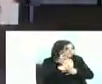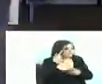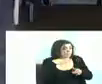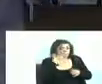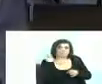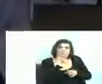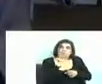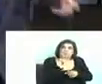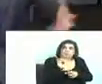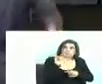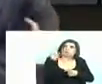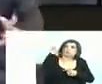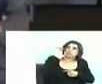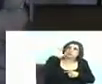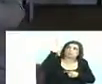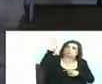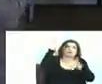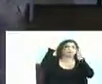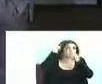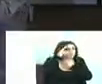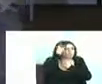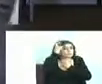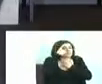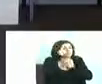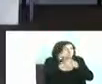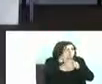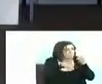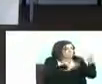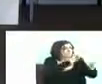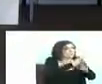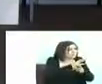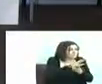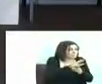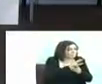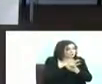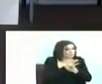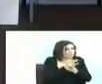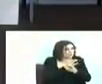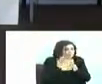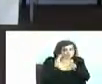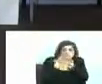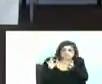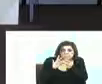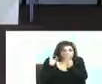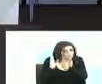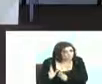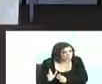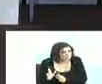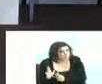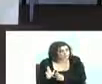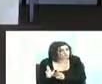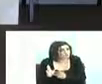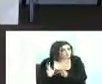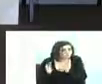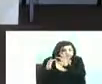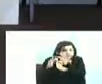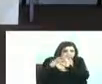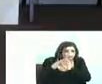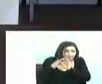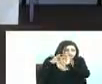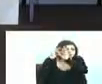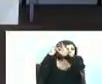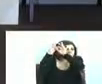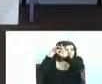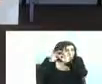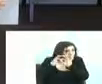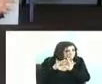in relationship and interconnected, and there are these messengers and messengers that are going up and down, and he dreams this